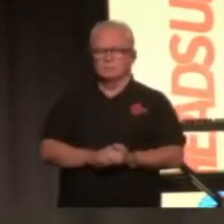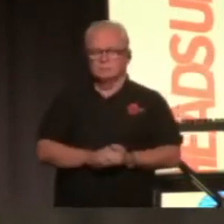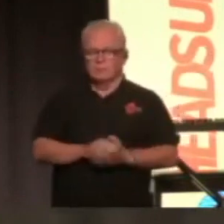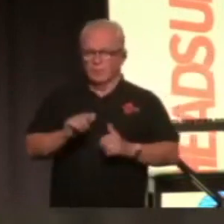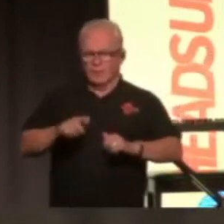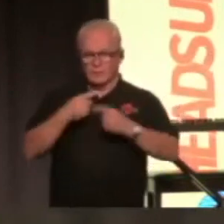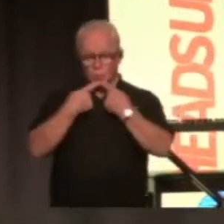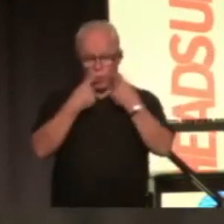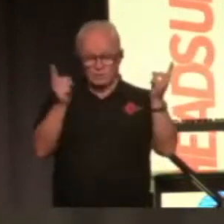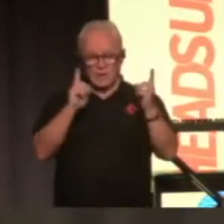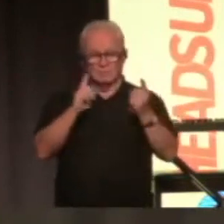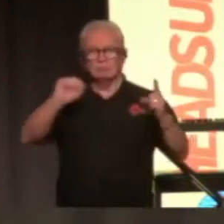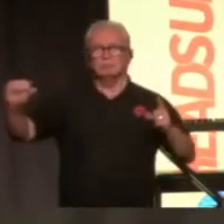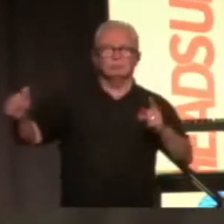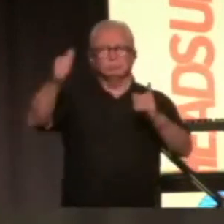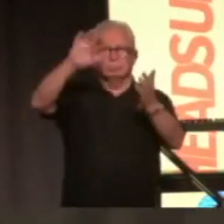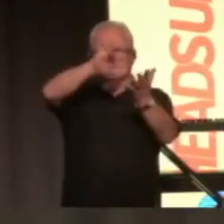is pivotal